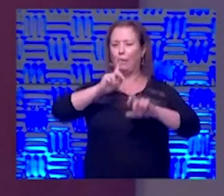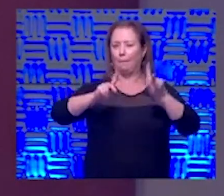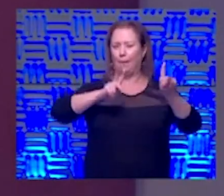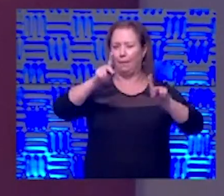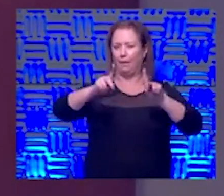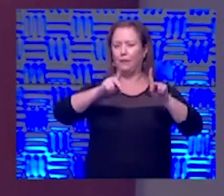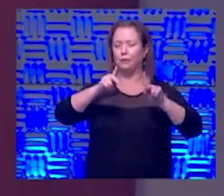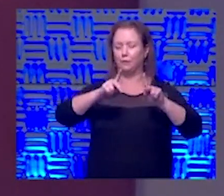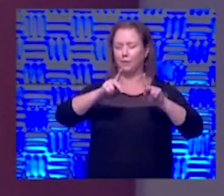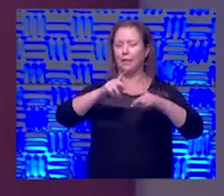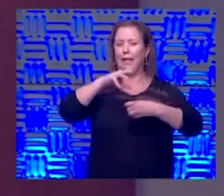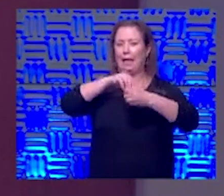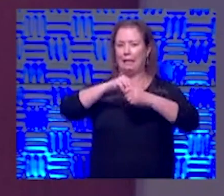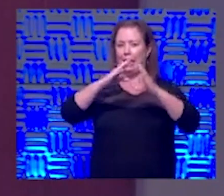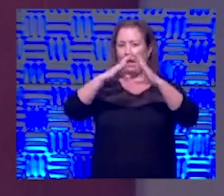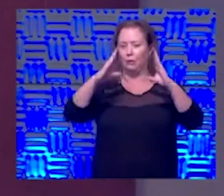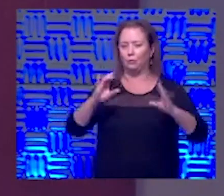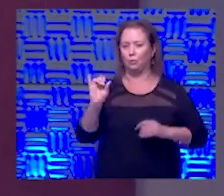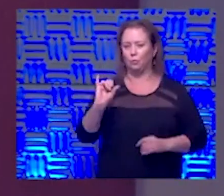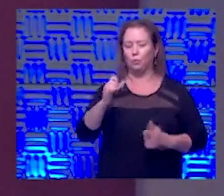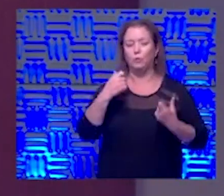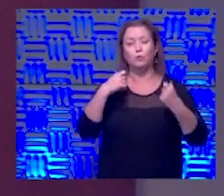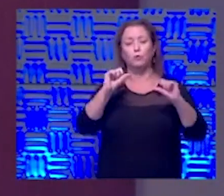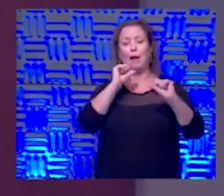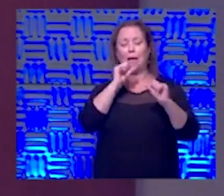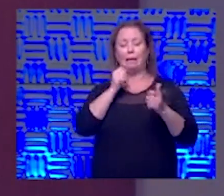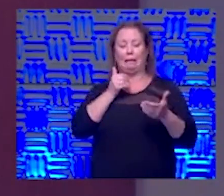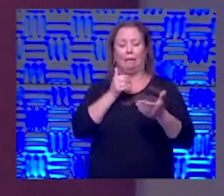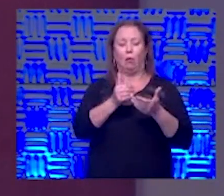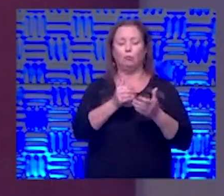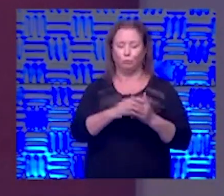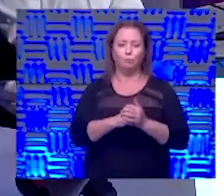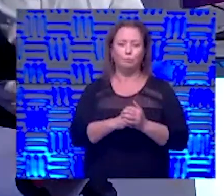house, and try not to get too close to them.